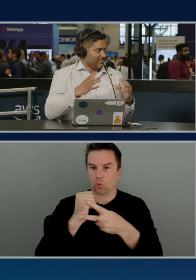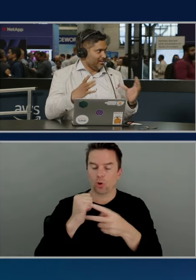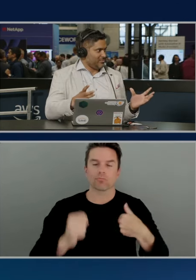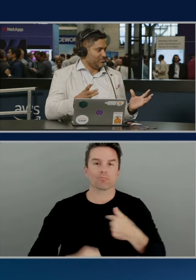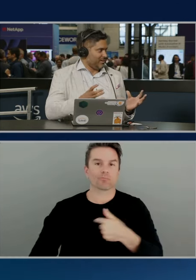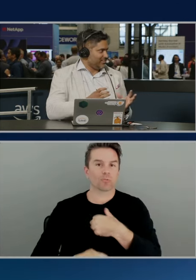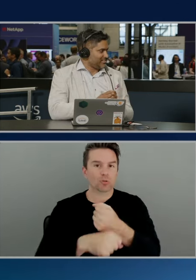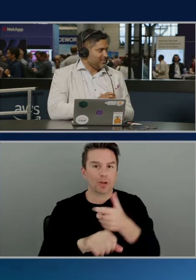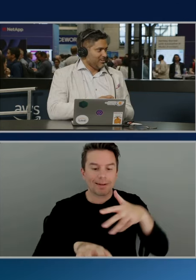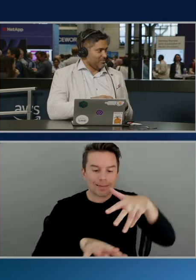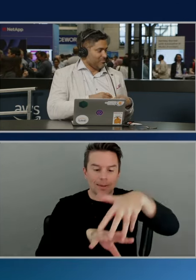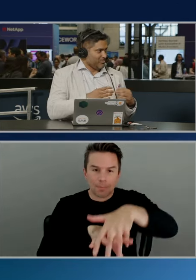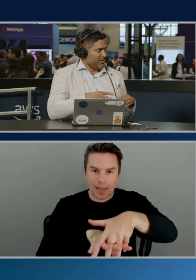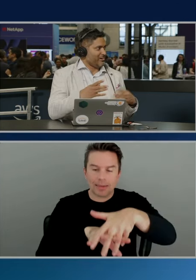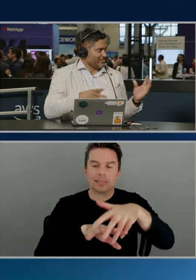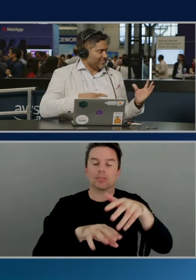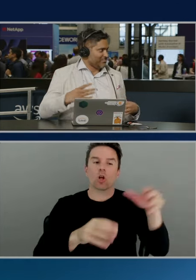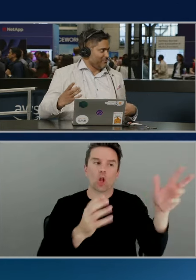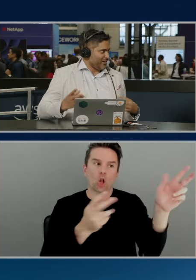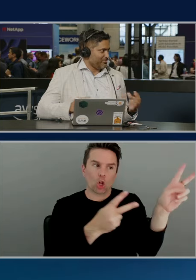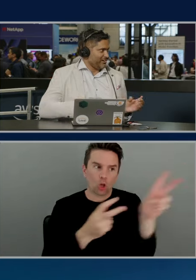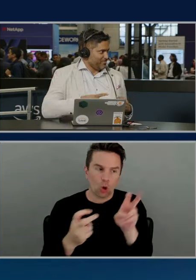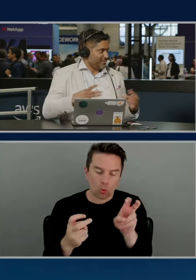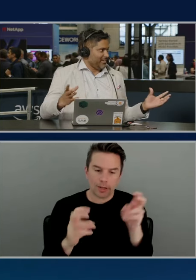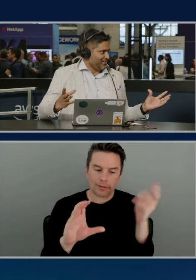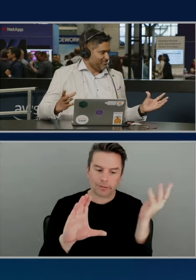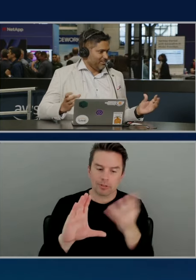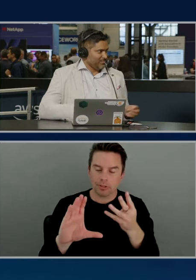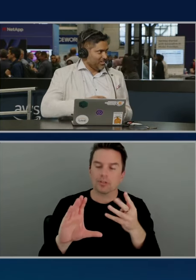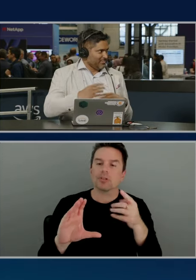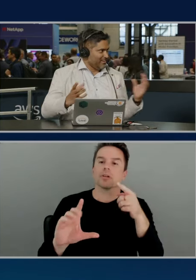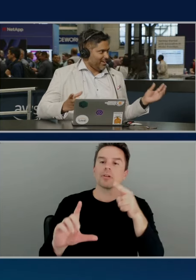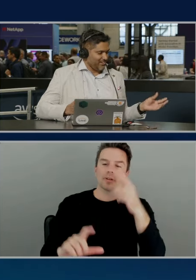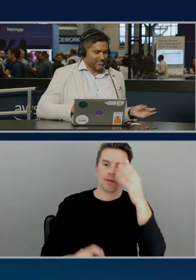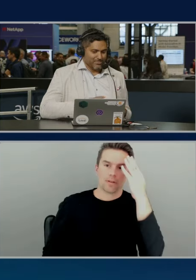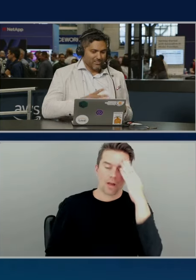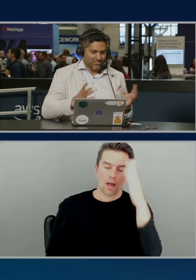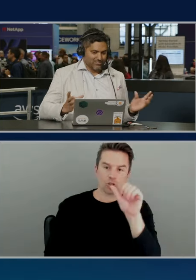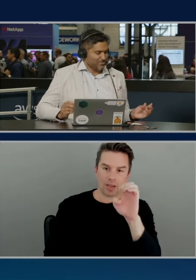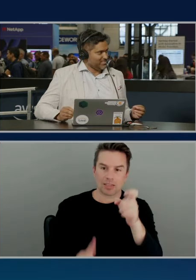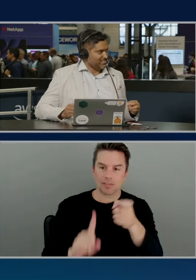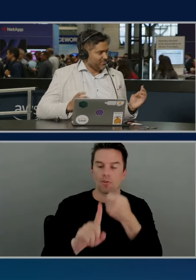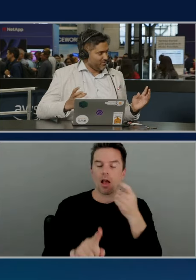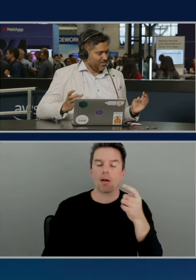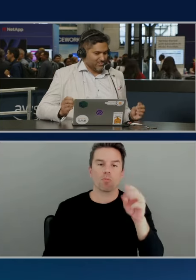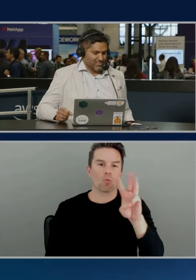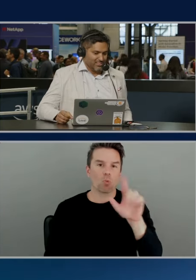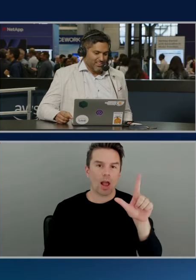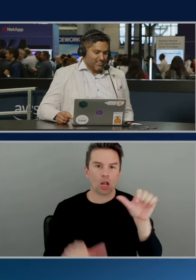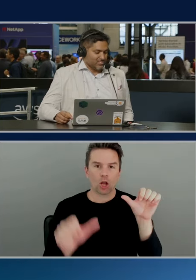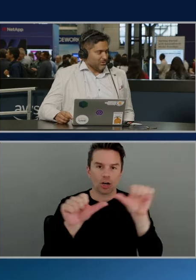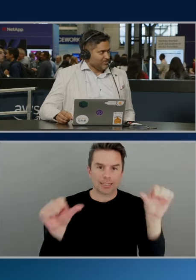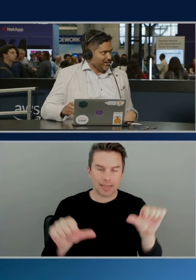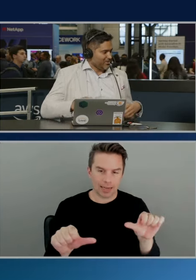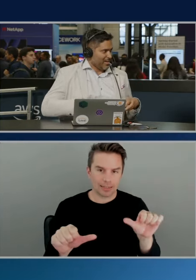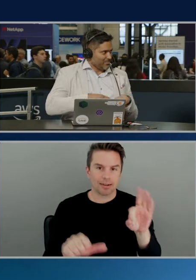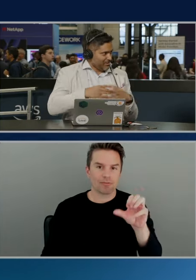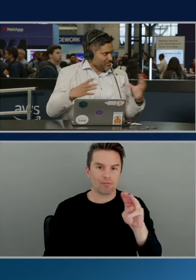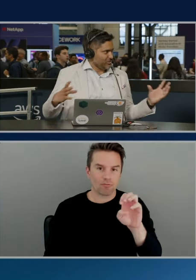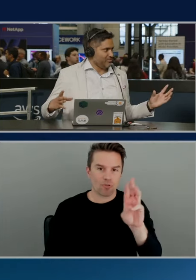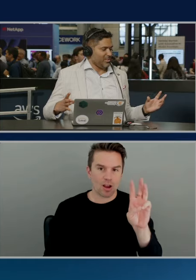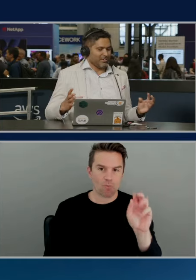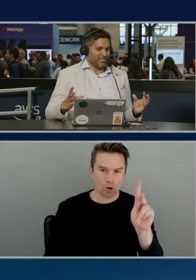this knowledge base from the well-architected framework PDF, chunked it out into a bunch of pieces of information. So now we